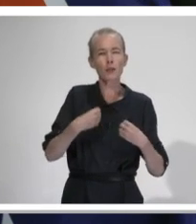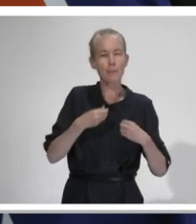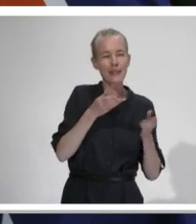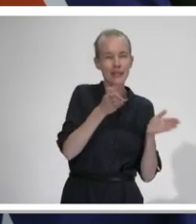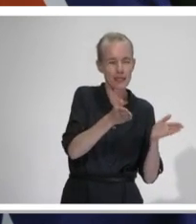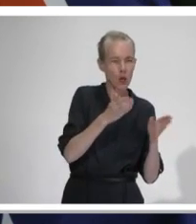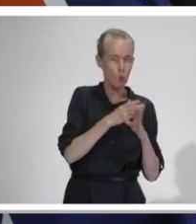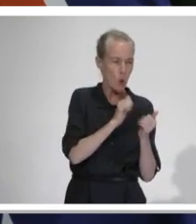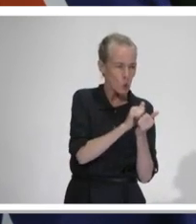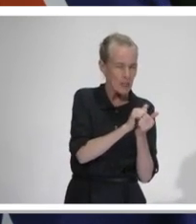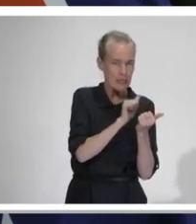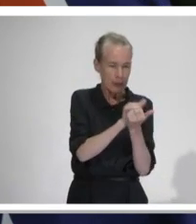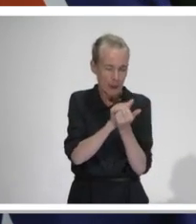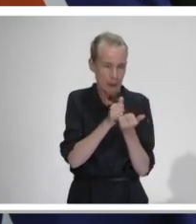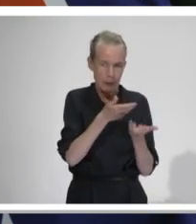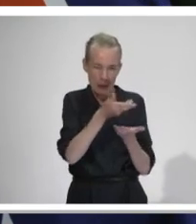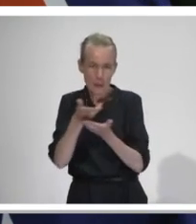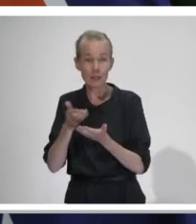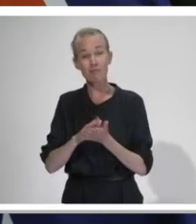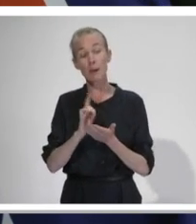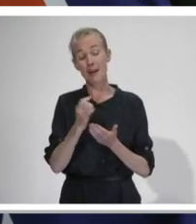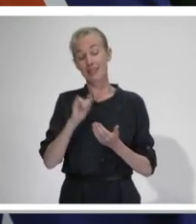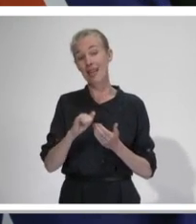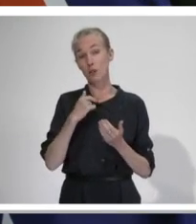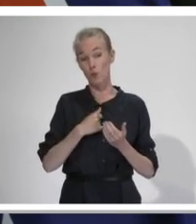around further support for both businesses and households and